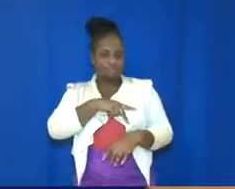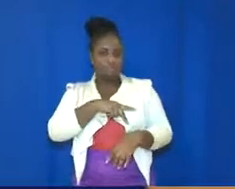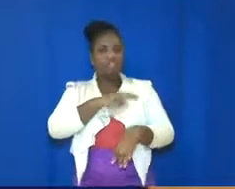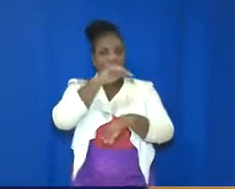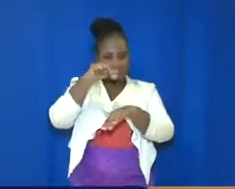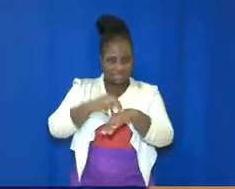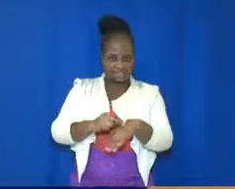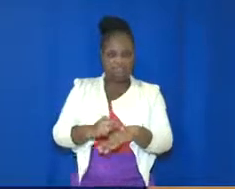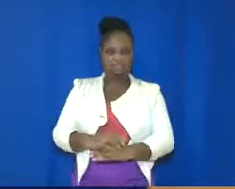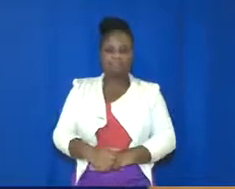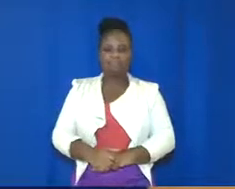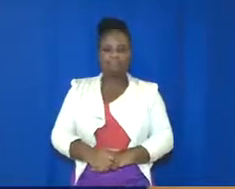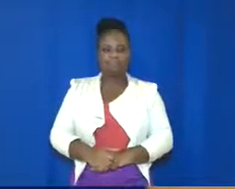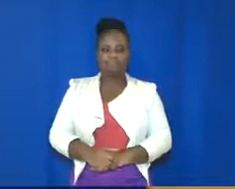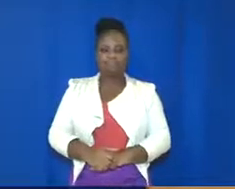Parliament and the nation.